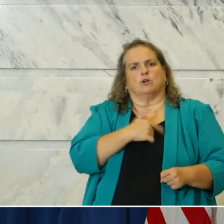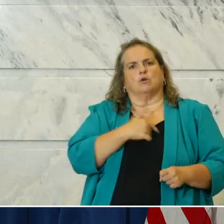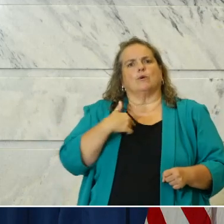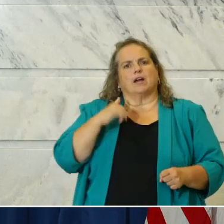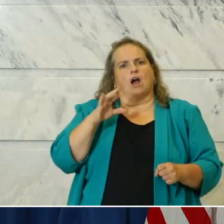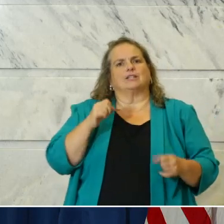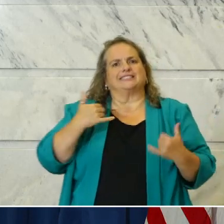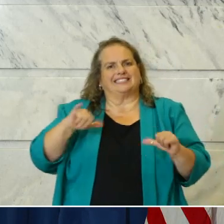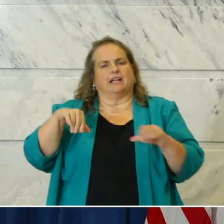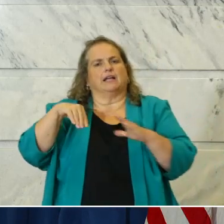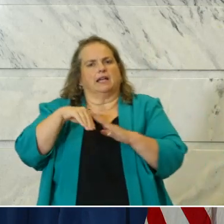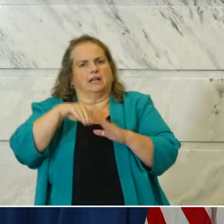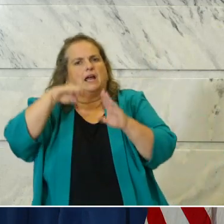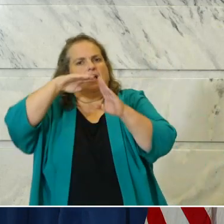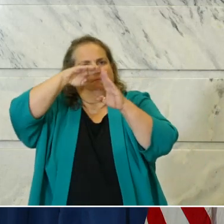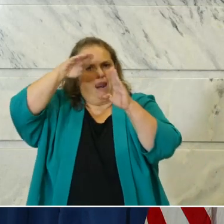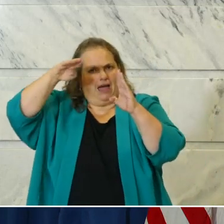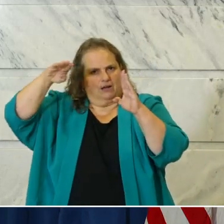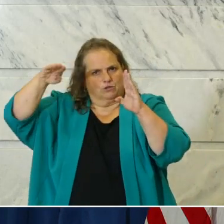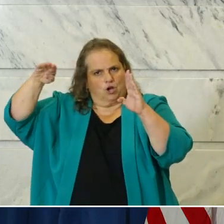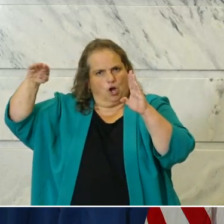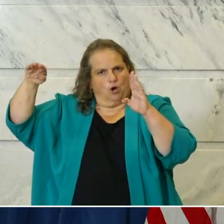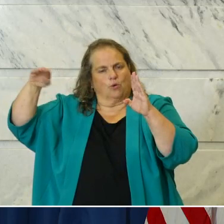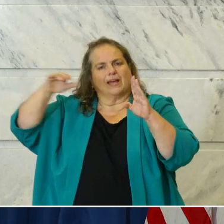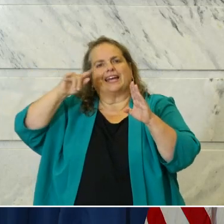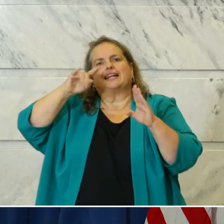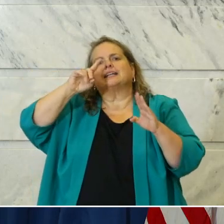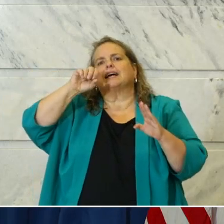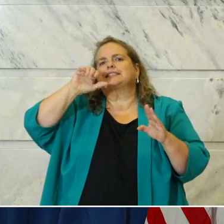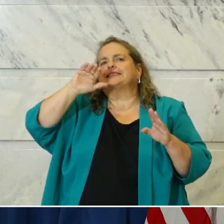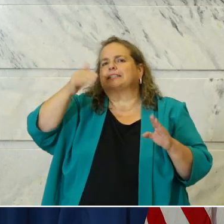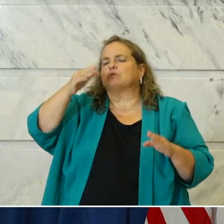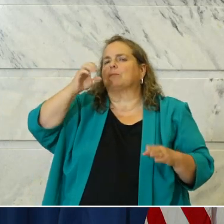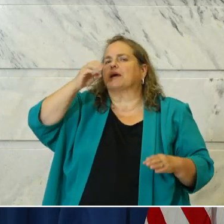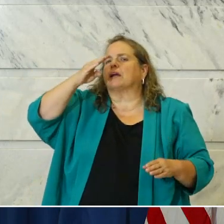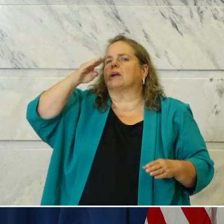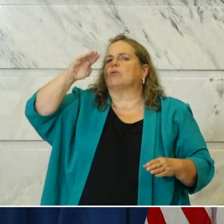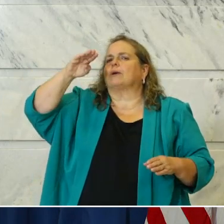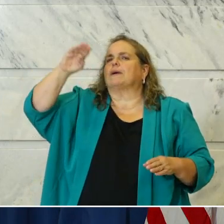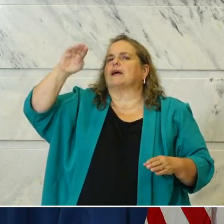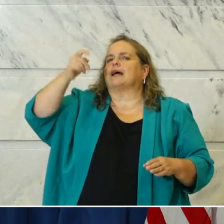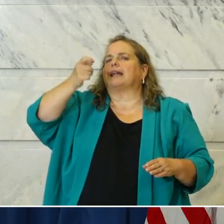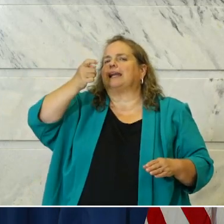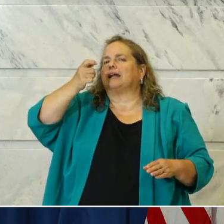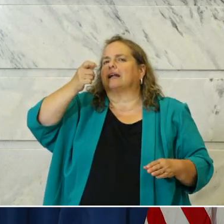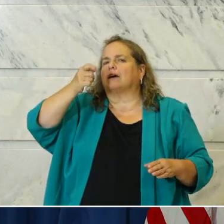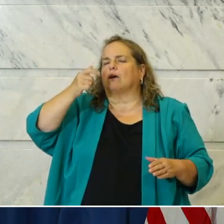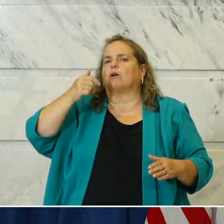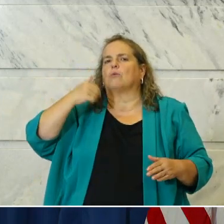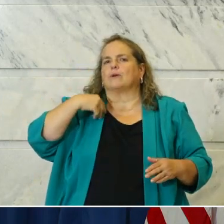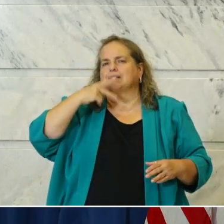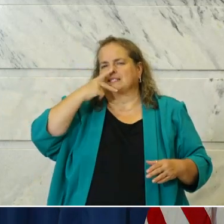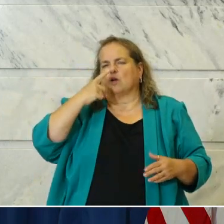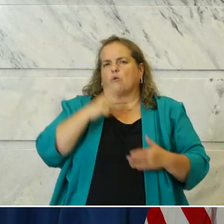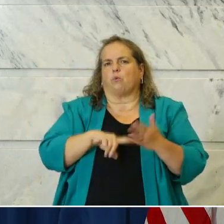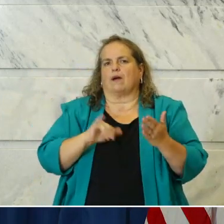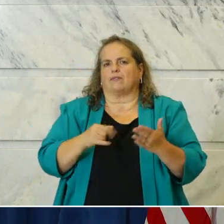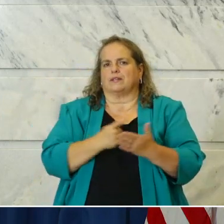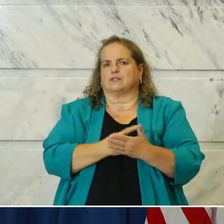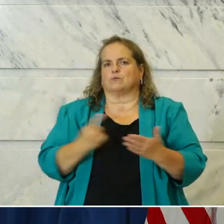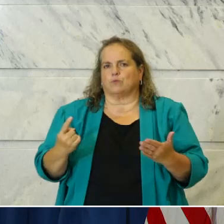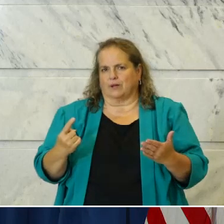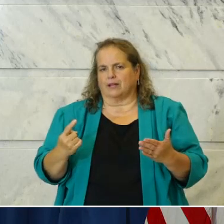a plateau. It does appear to be creeping up some. We'll see what this week has, but we're still really in